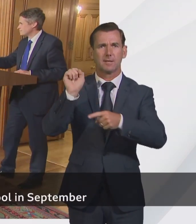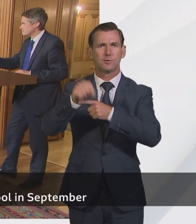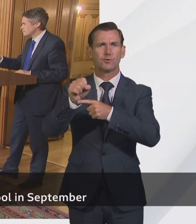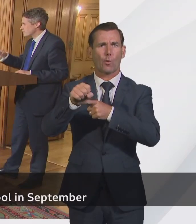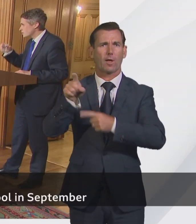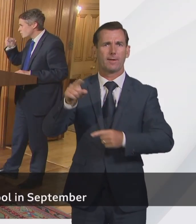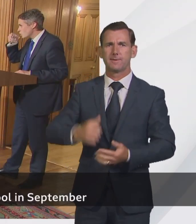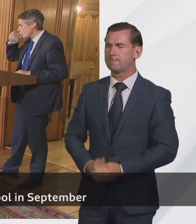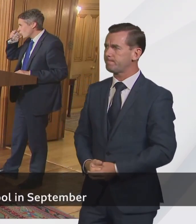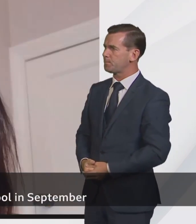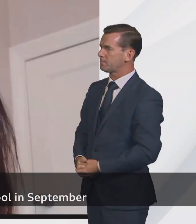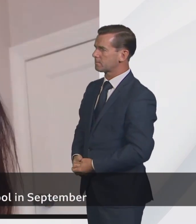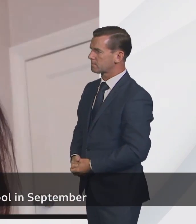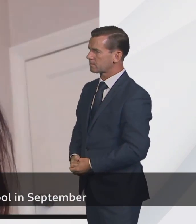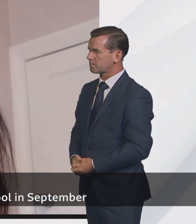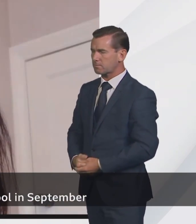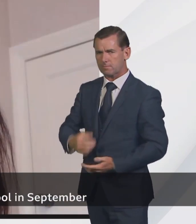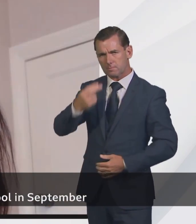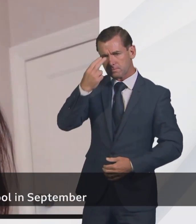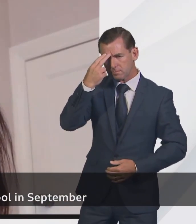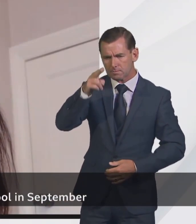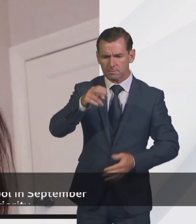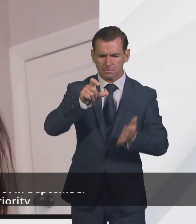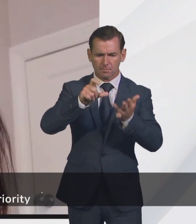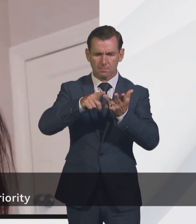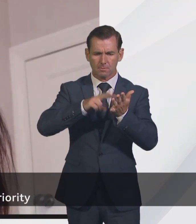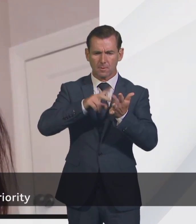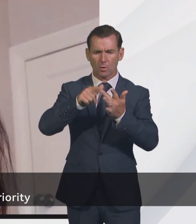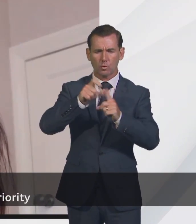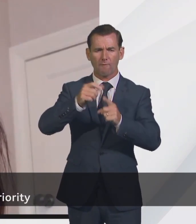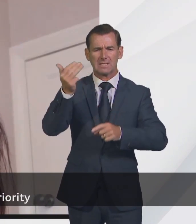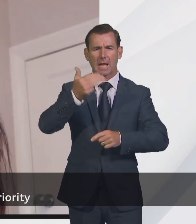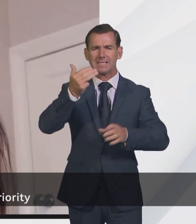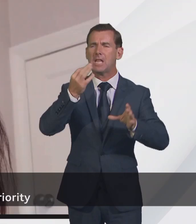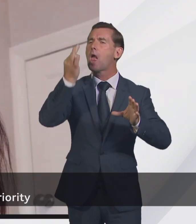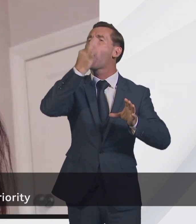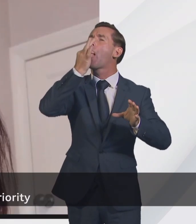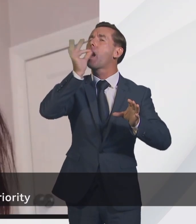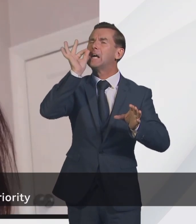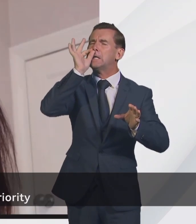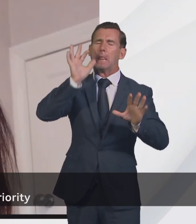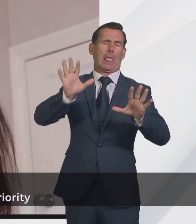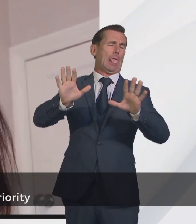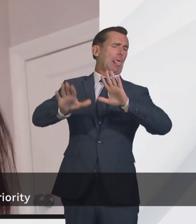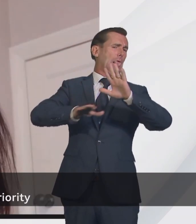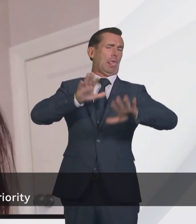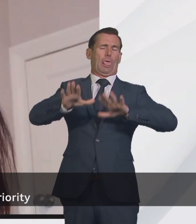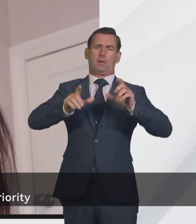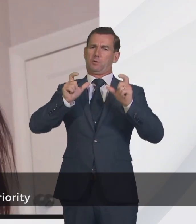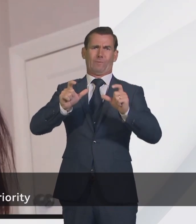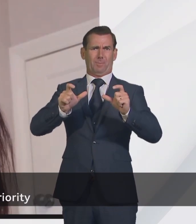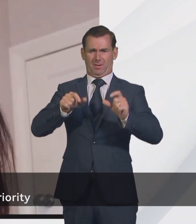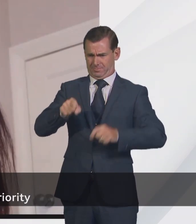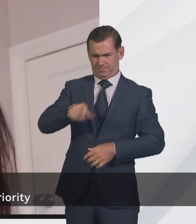Covid-19 swab test is uncomfortable and difficult to conduct with children. This will become a major problem when